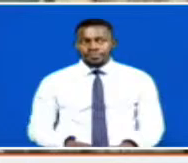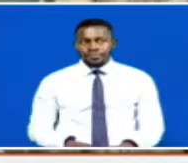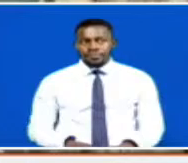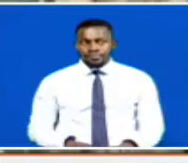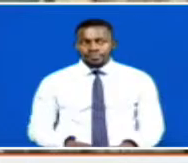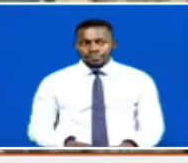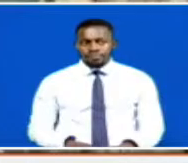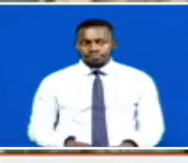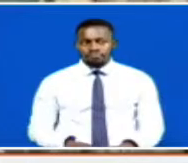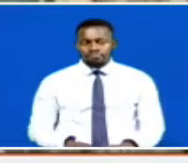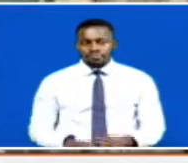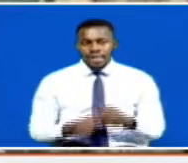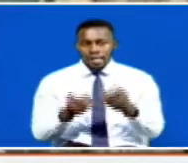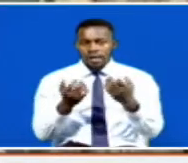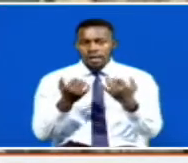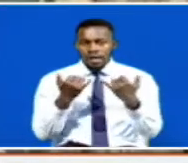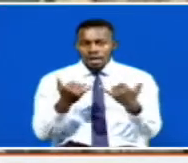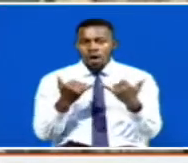targeted for a mean of eight.